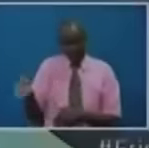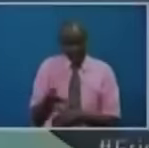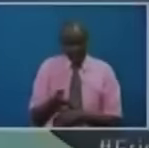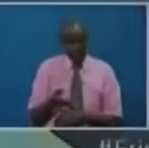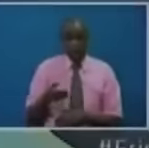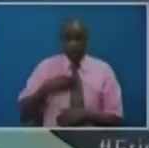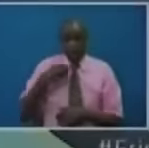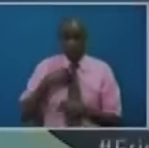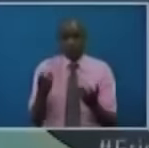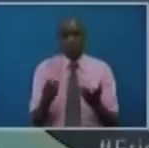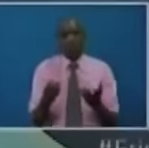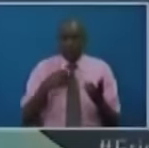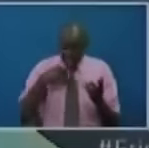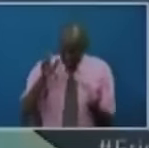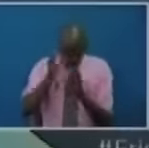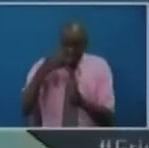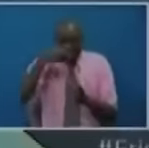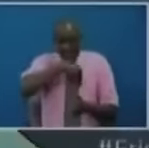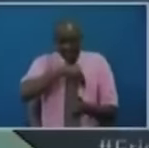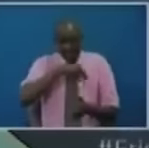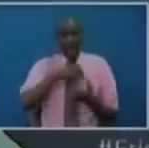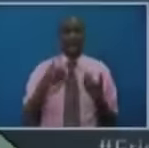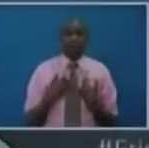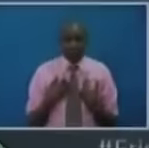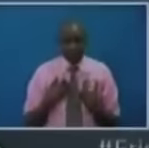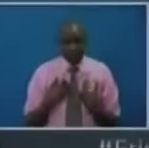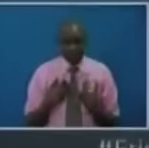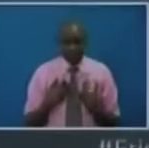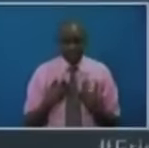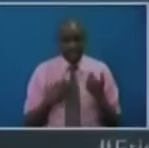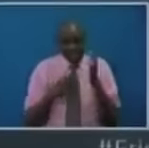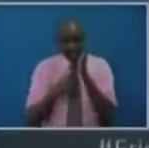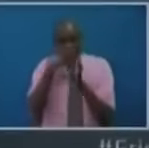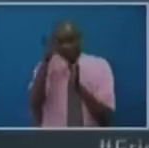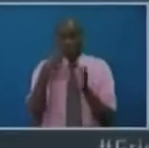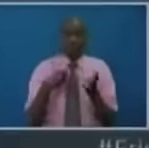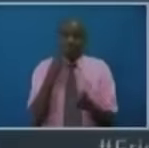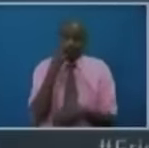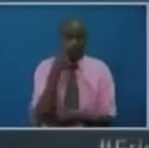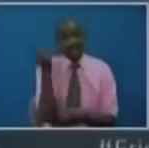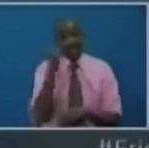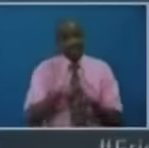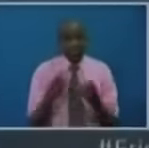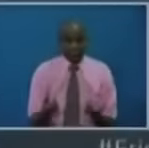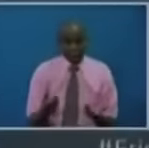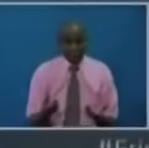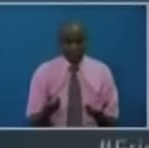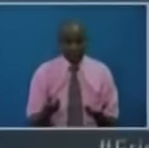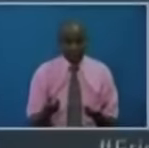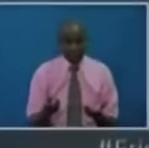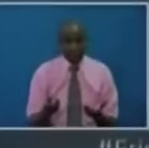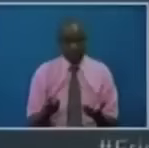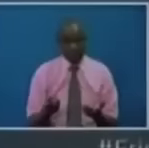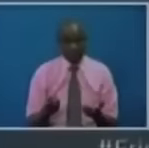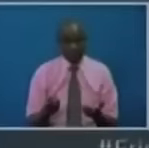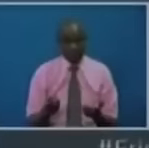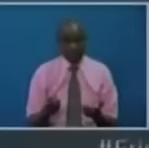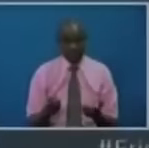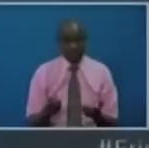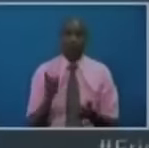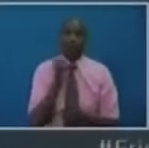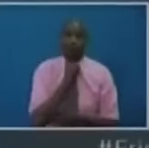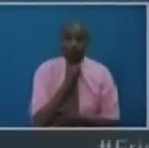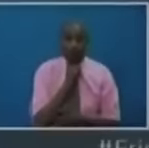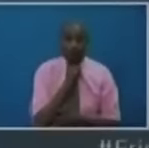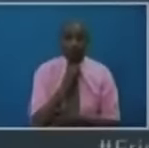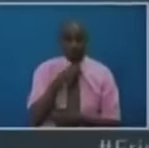not immaterials, mm-hmm. but we have something else better. Okay. You see, like now, you can be a comedian anytime. You can really? Go to town. Not yes. sure about you can that. Go tomorrow,